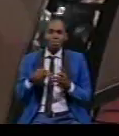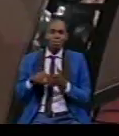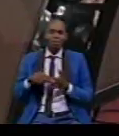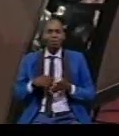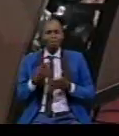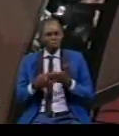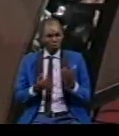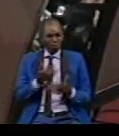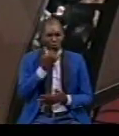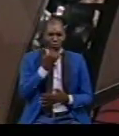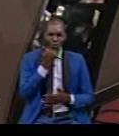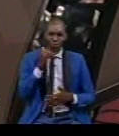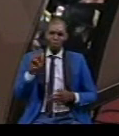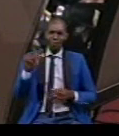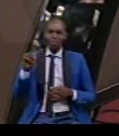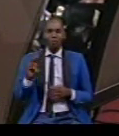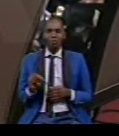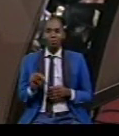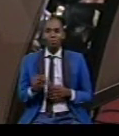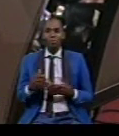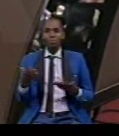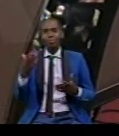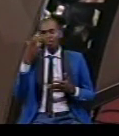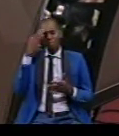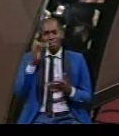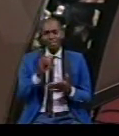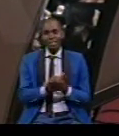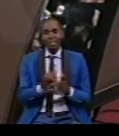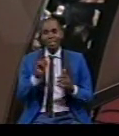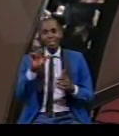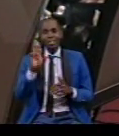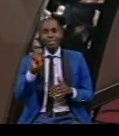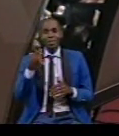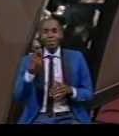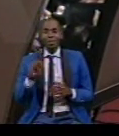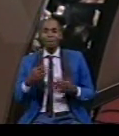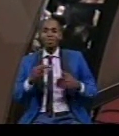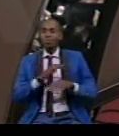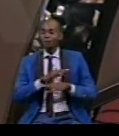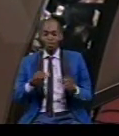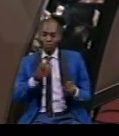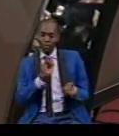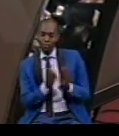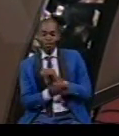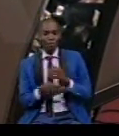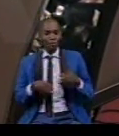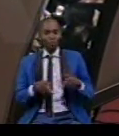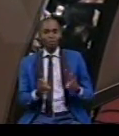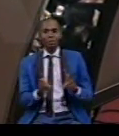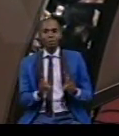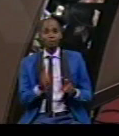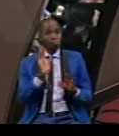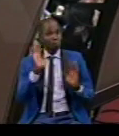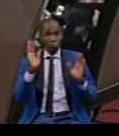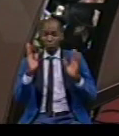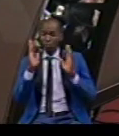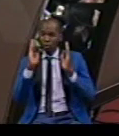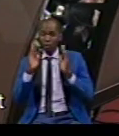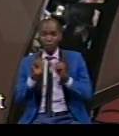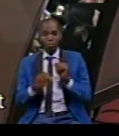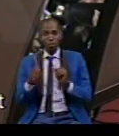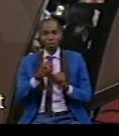person, a sick family, a sick community, as sick